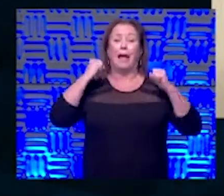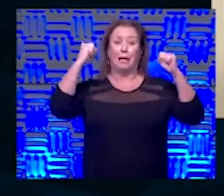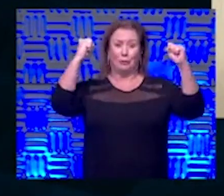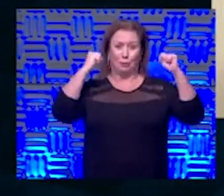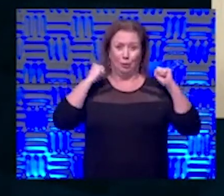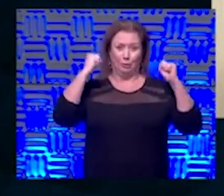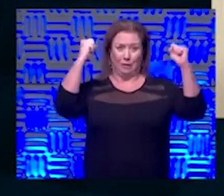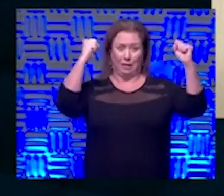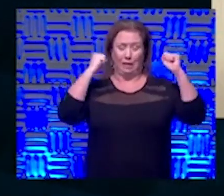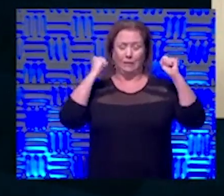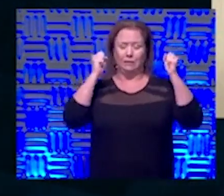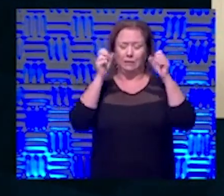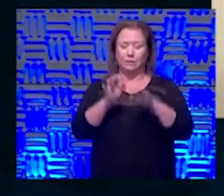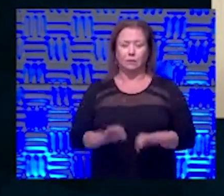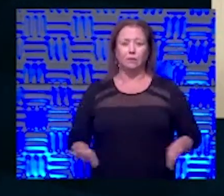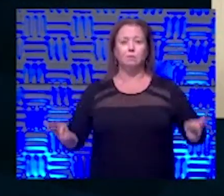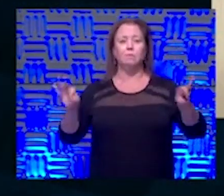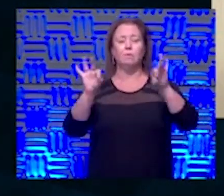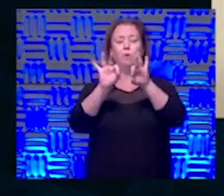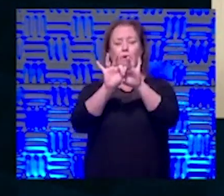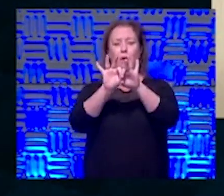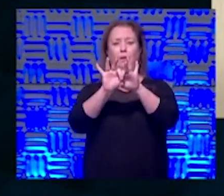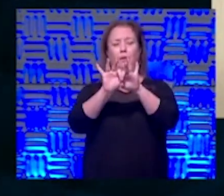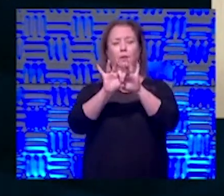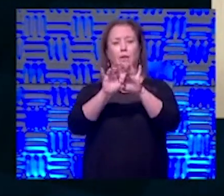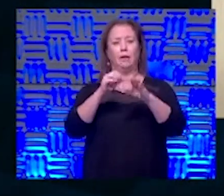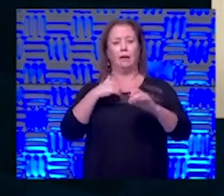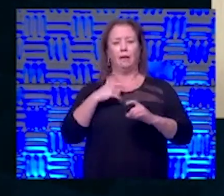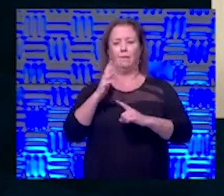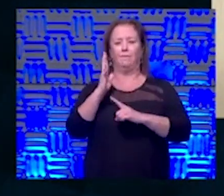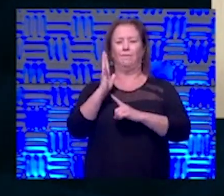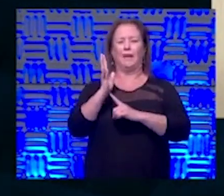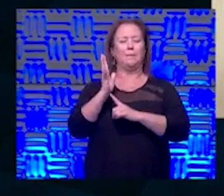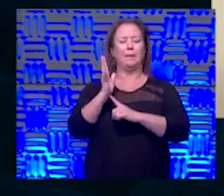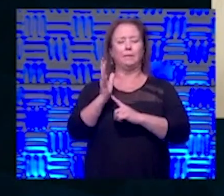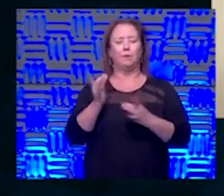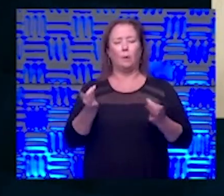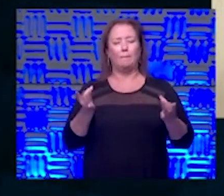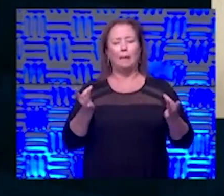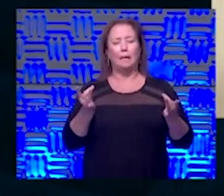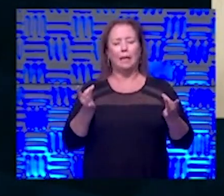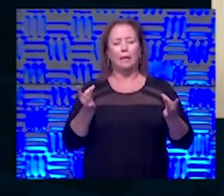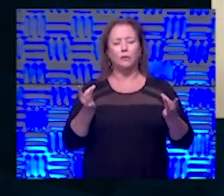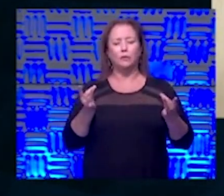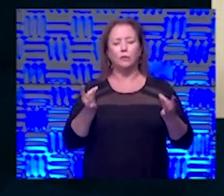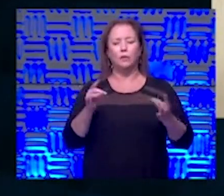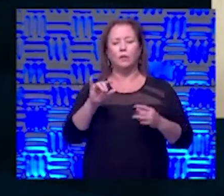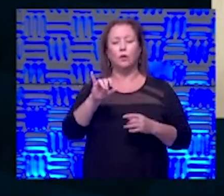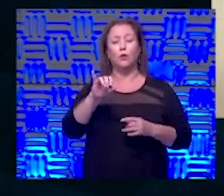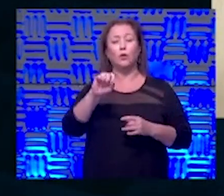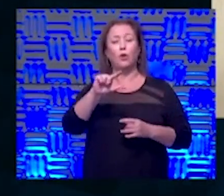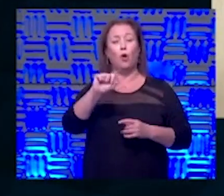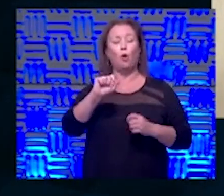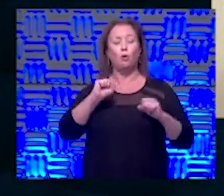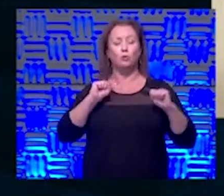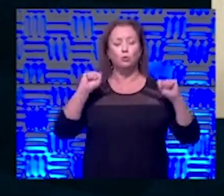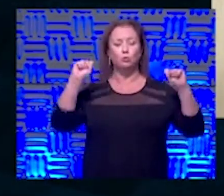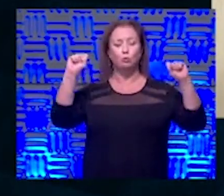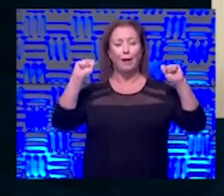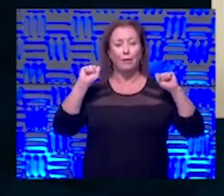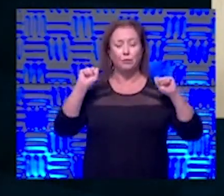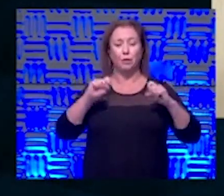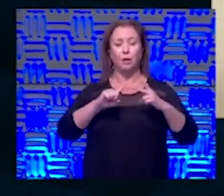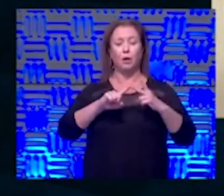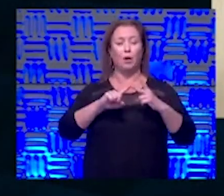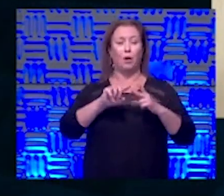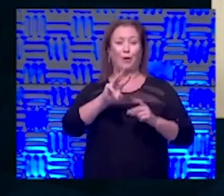To make sure that we've got some space and time, whether that's 5 minutes to do some meditation or some yoga stretches, or you're going to go out and hit